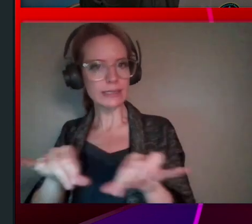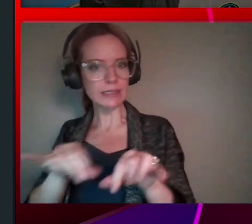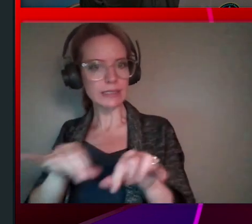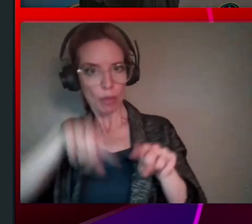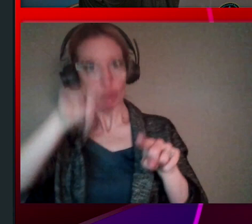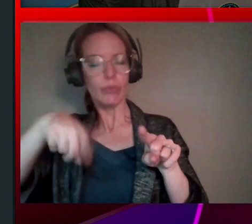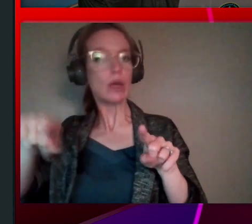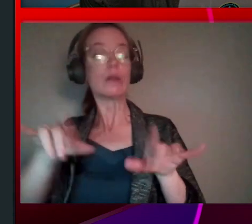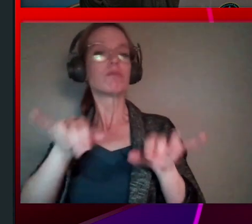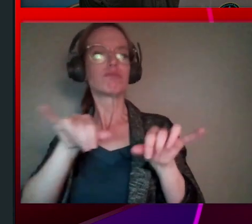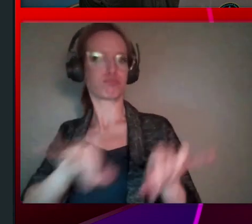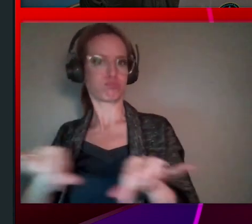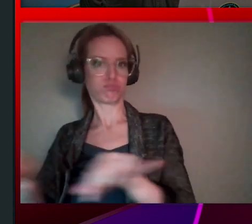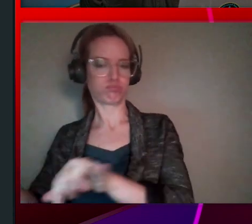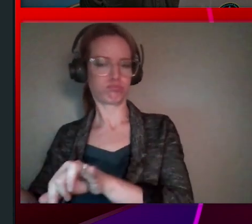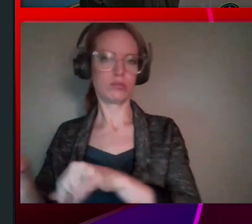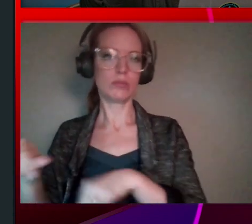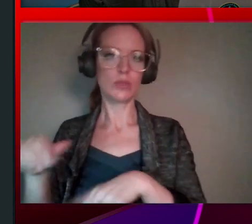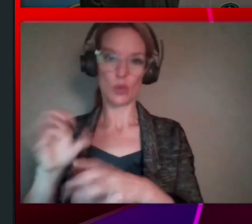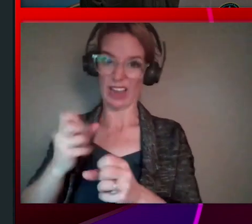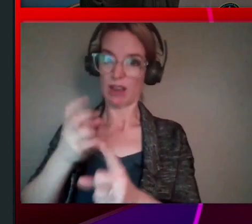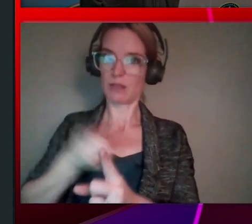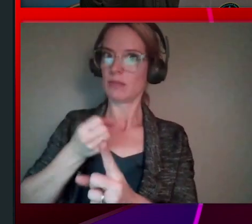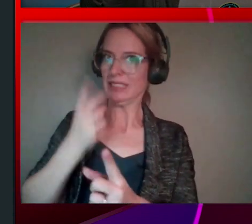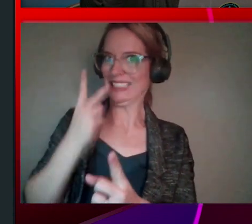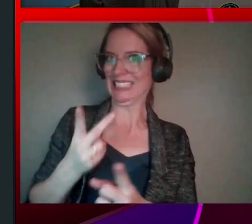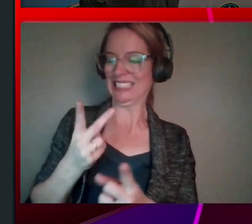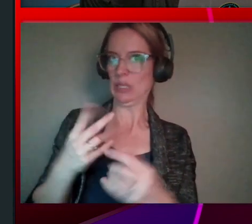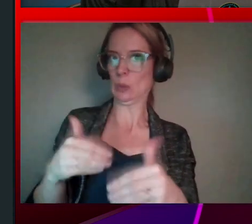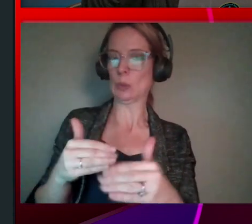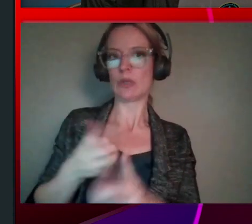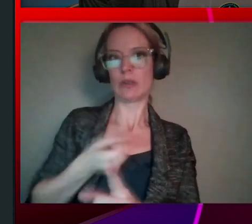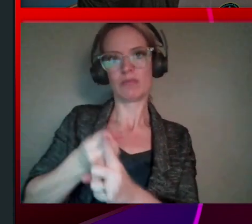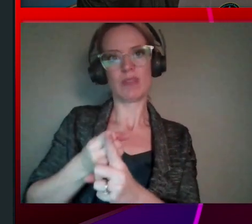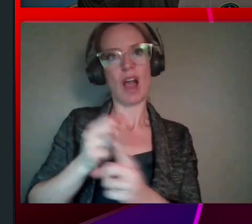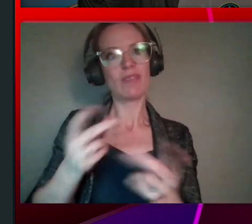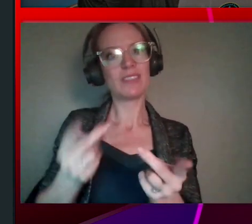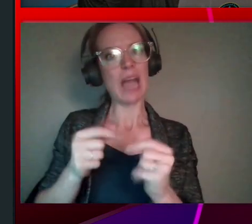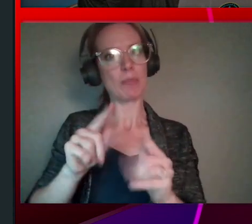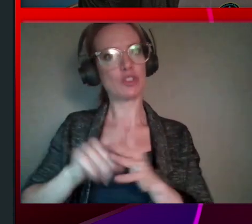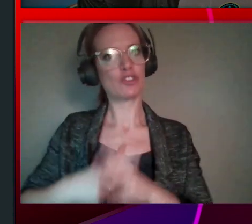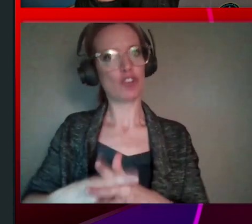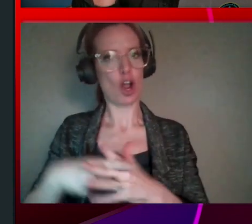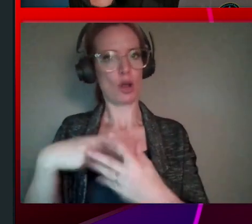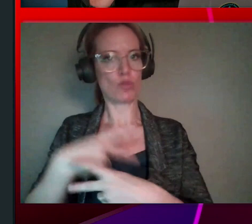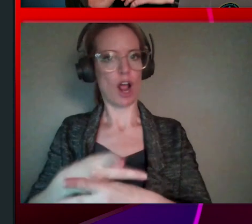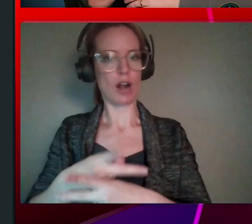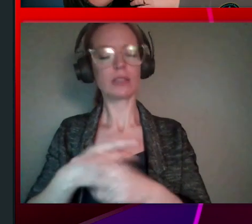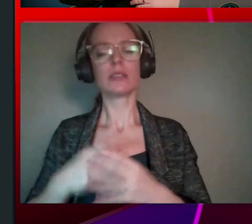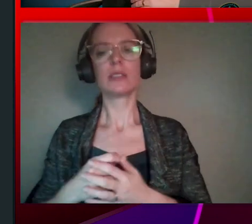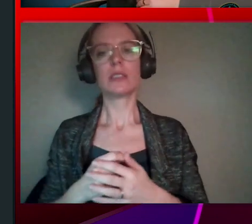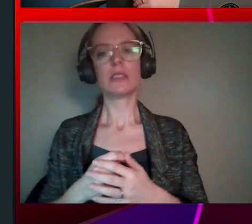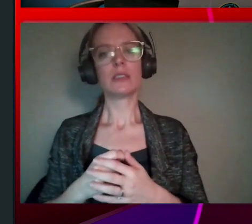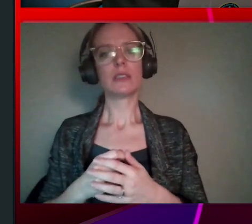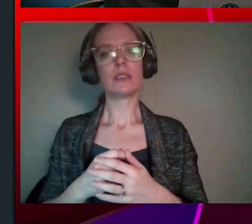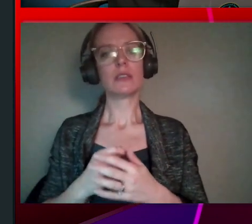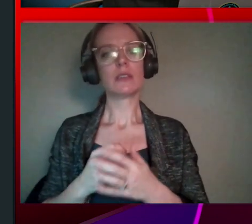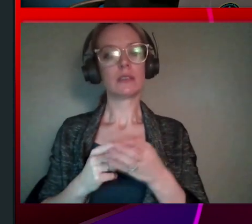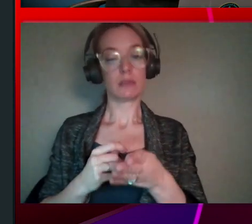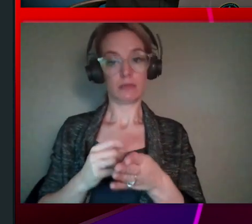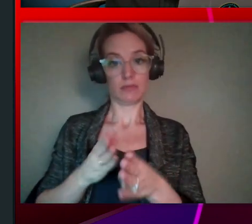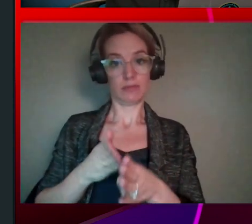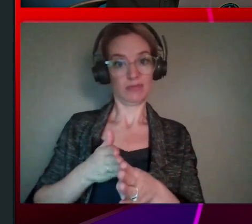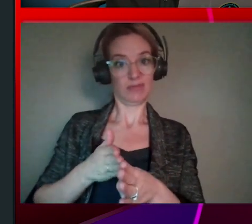really highlighting the effects of the SnapStart product. Basically taking what used to be a super,